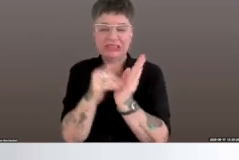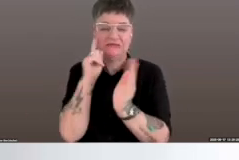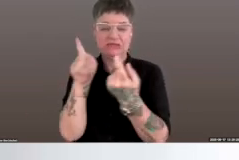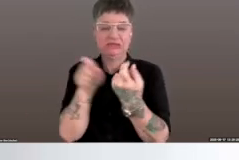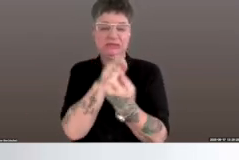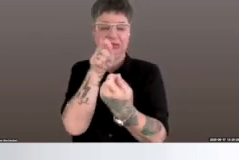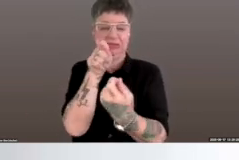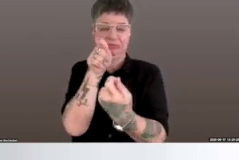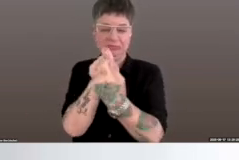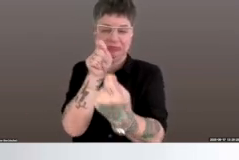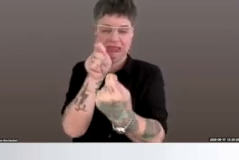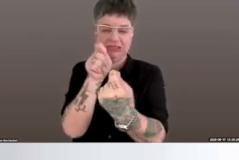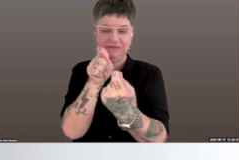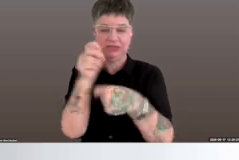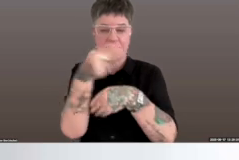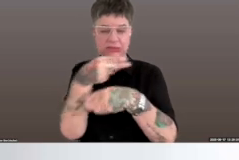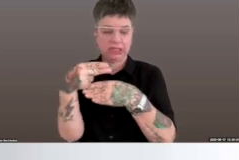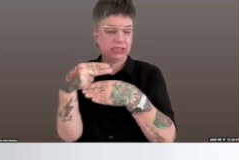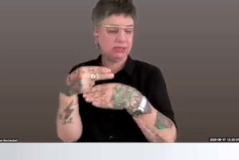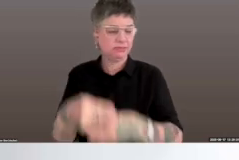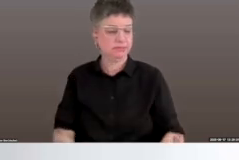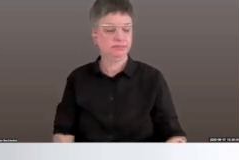particular slide?